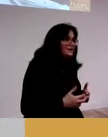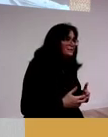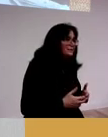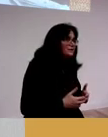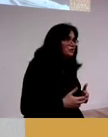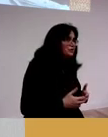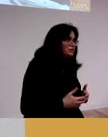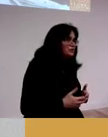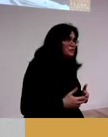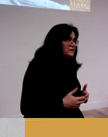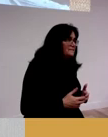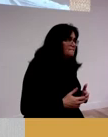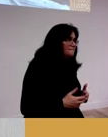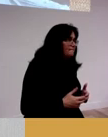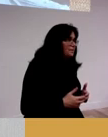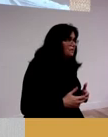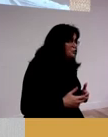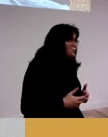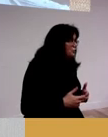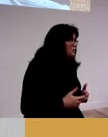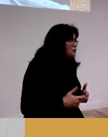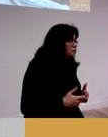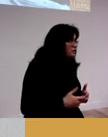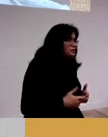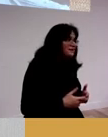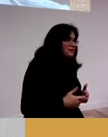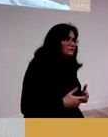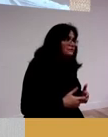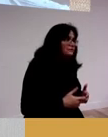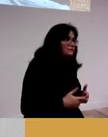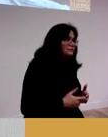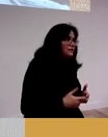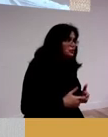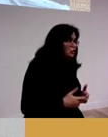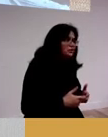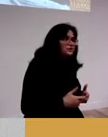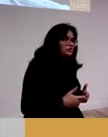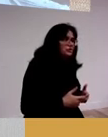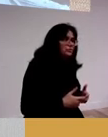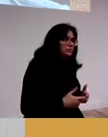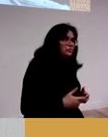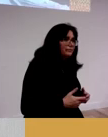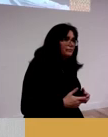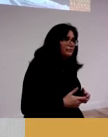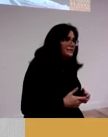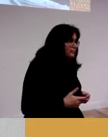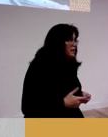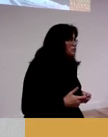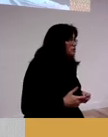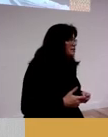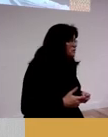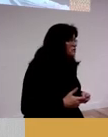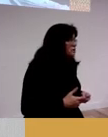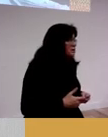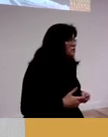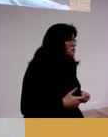to academics in the university, they're doing what they do because they love it. It's not just a job. It's a